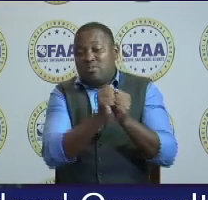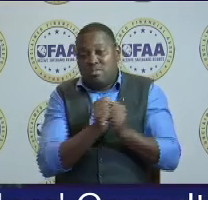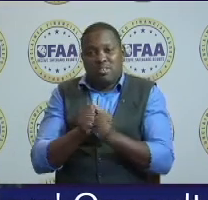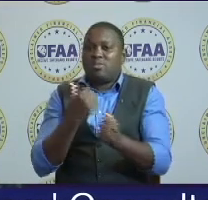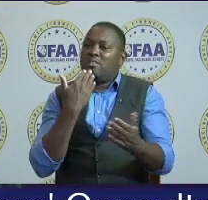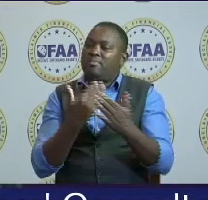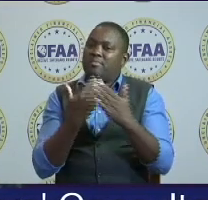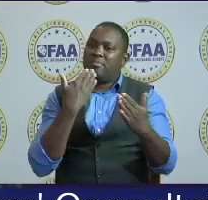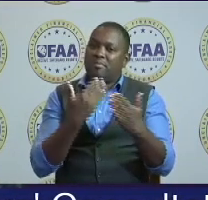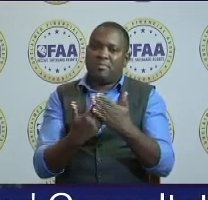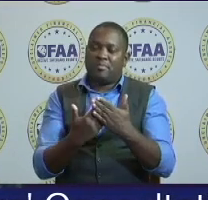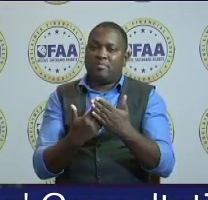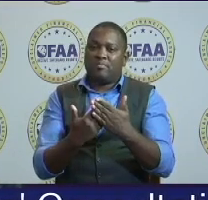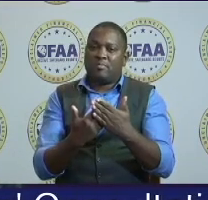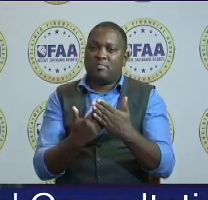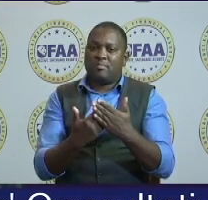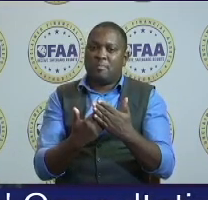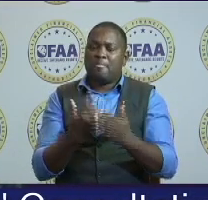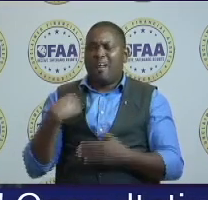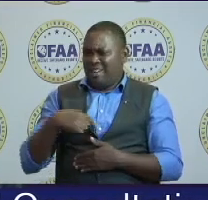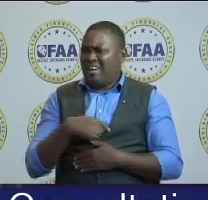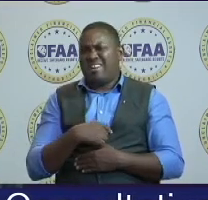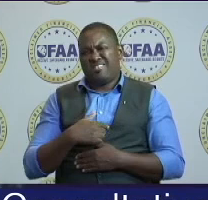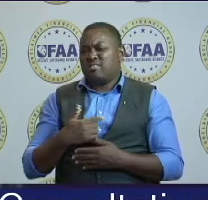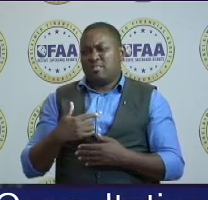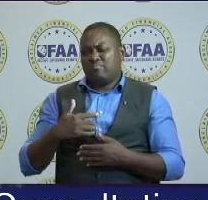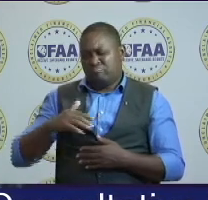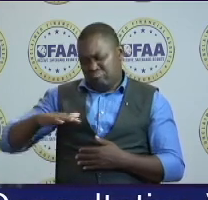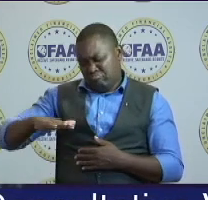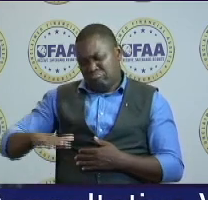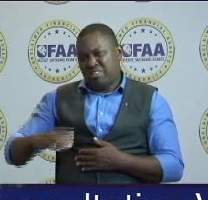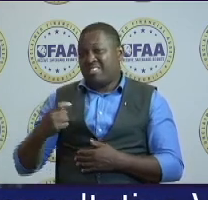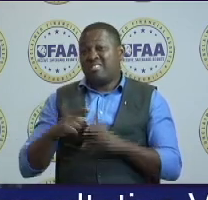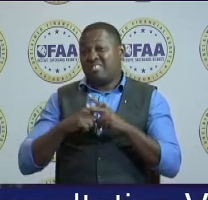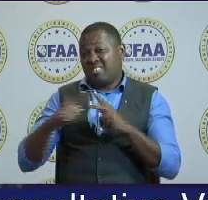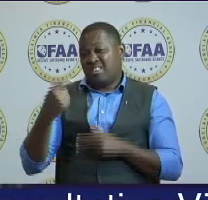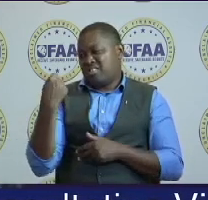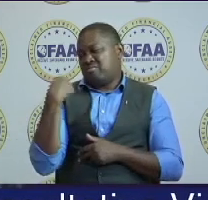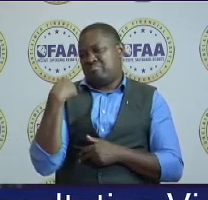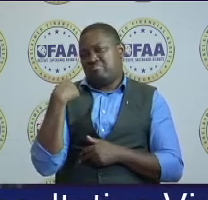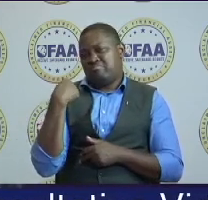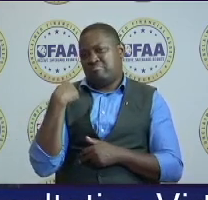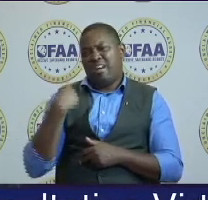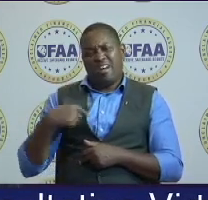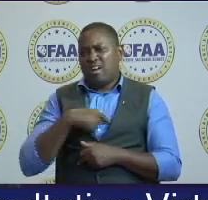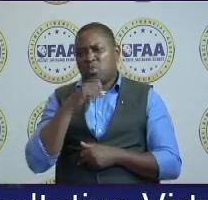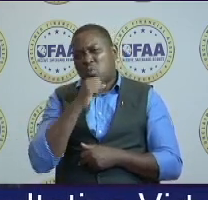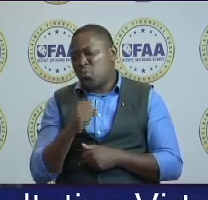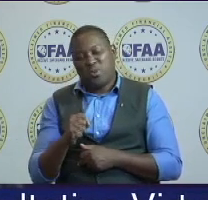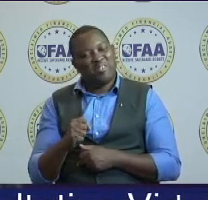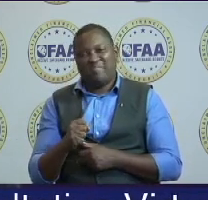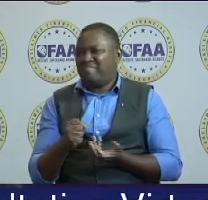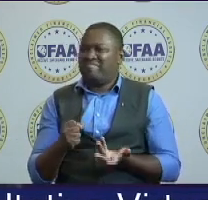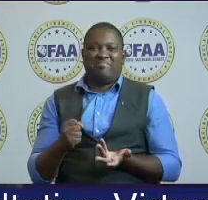grateful. We are quite young as an institution, actually literally young, both in age and even the people. I'm actually among